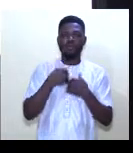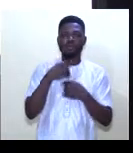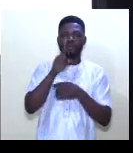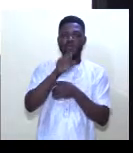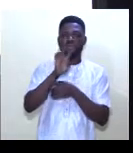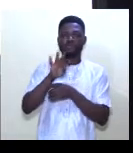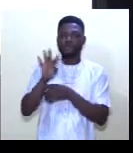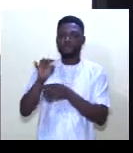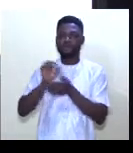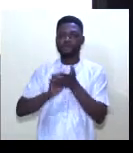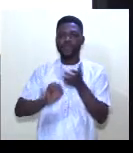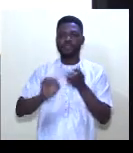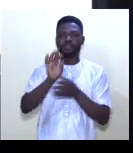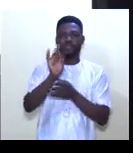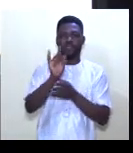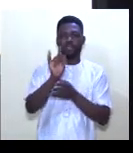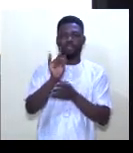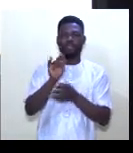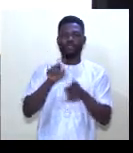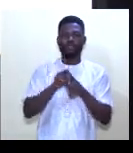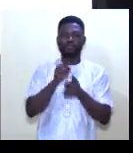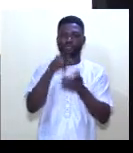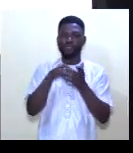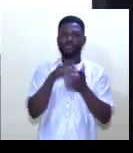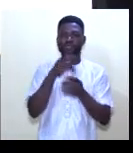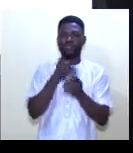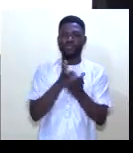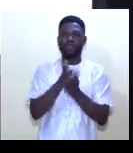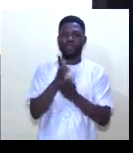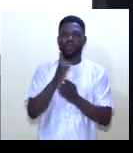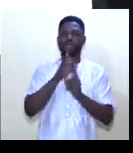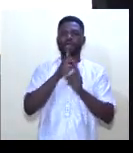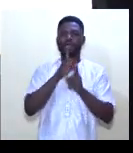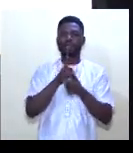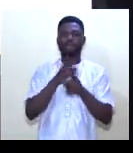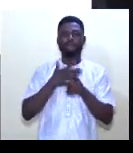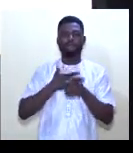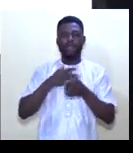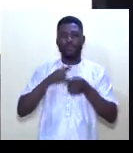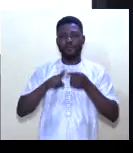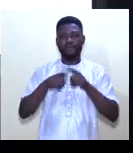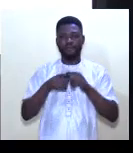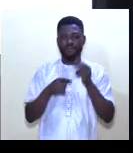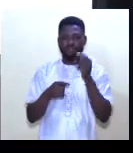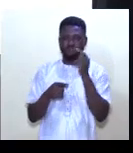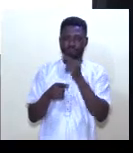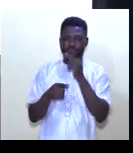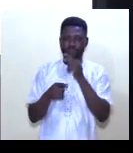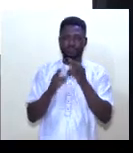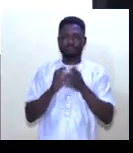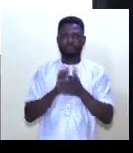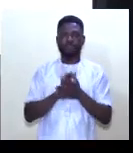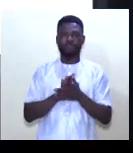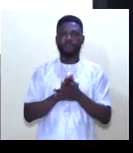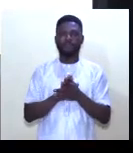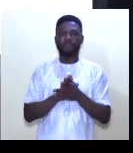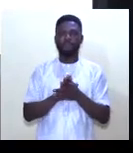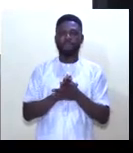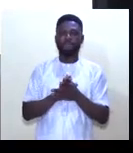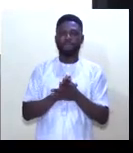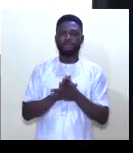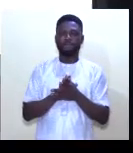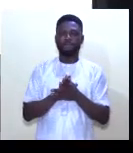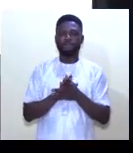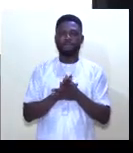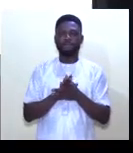have 144 minus 18, so this is the correct answer, my friend.